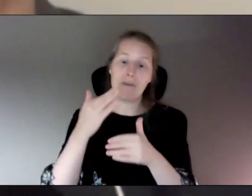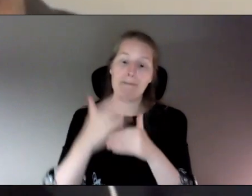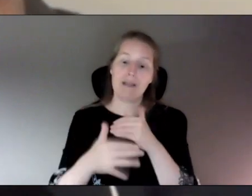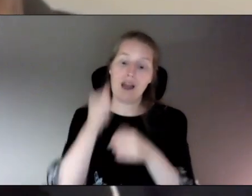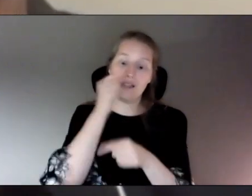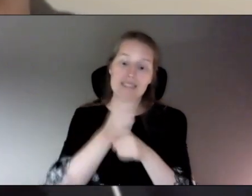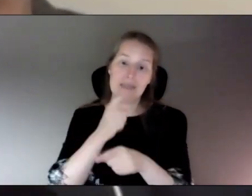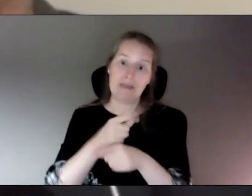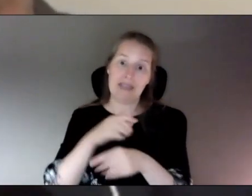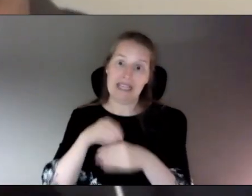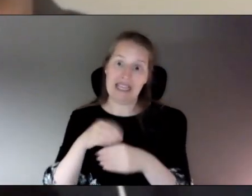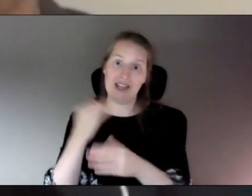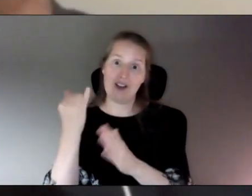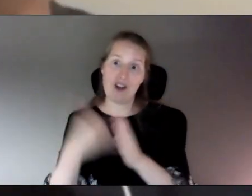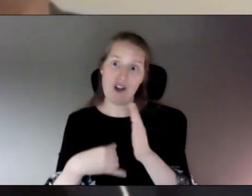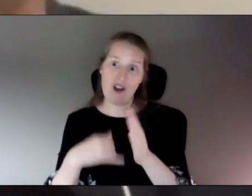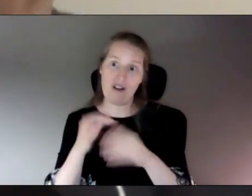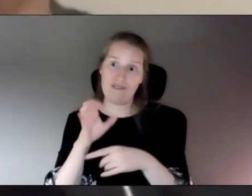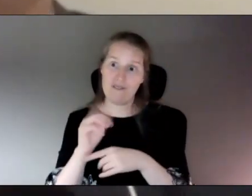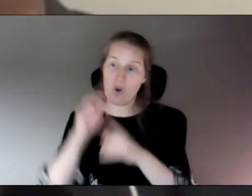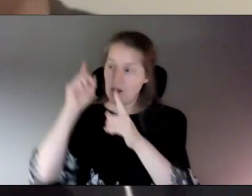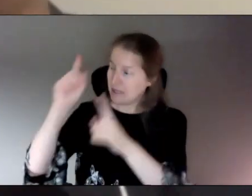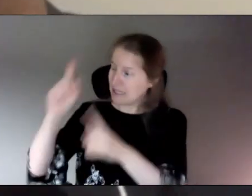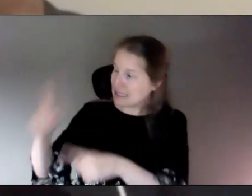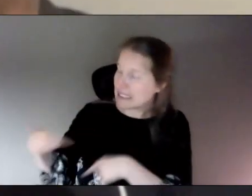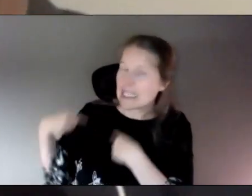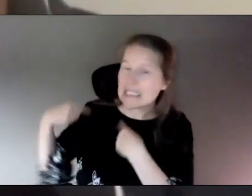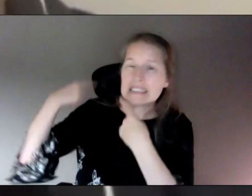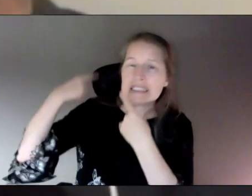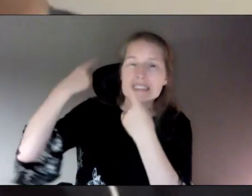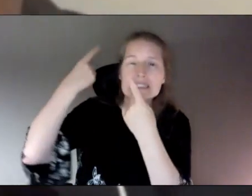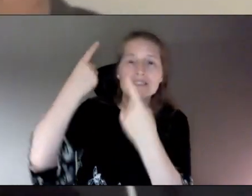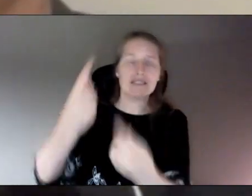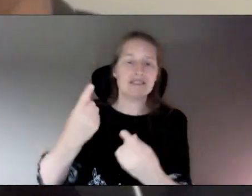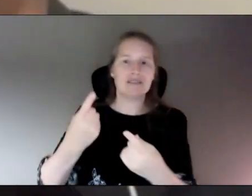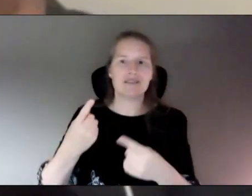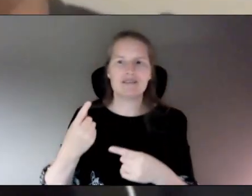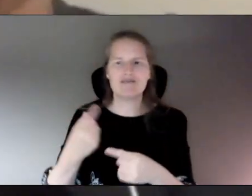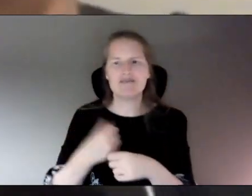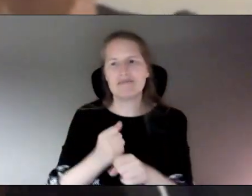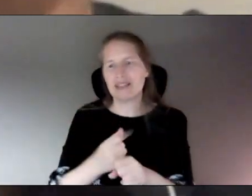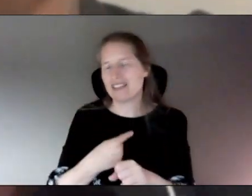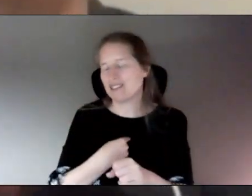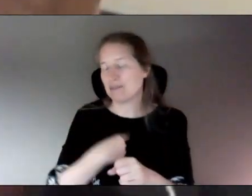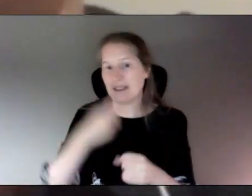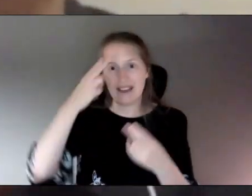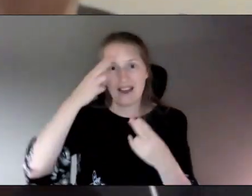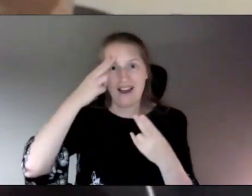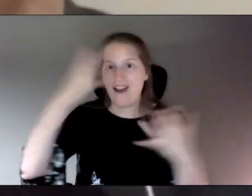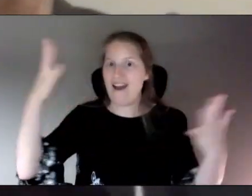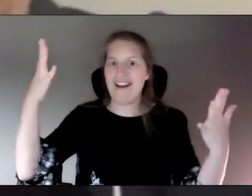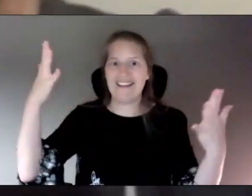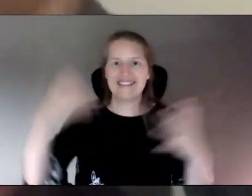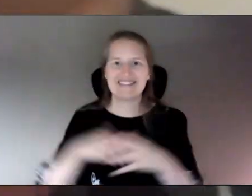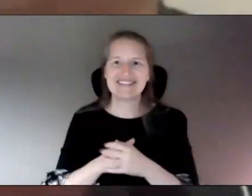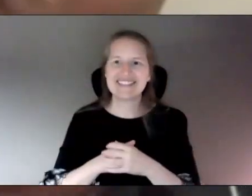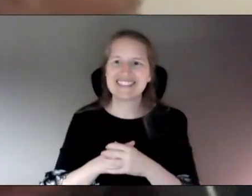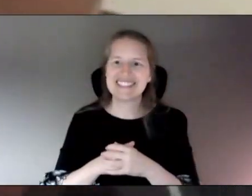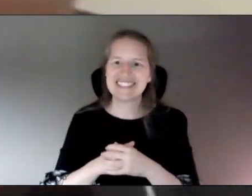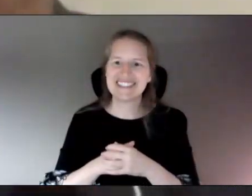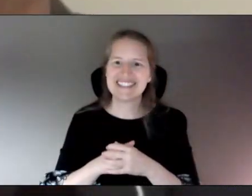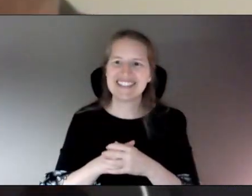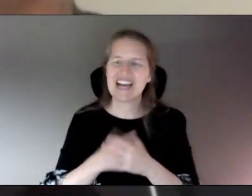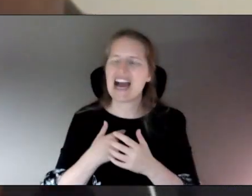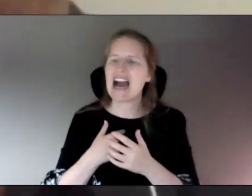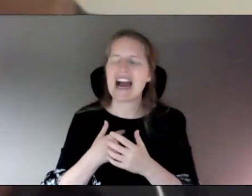form that has been with us since the beginning of time makes me so high. I can't even